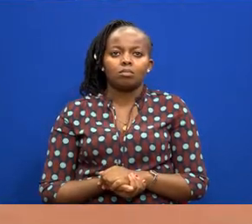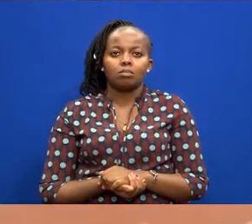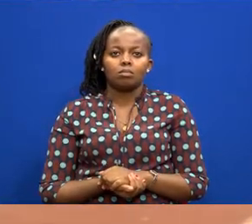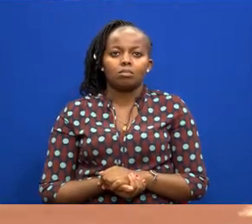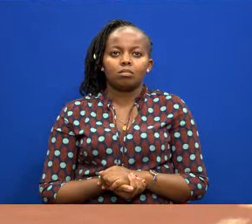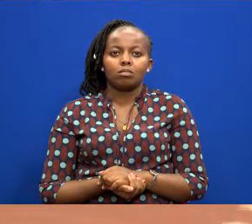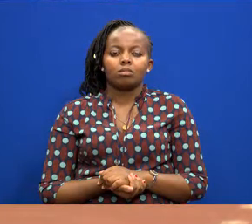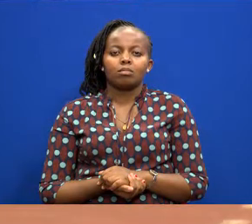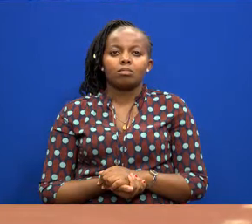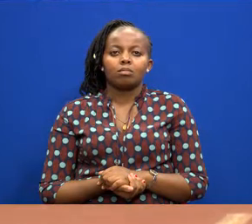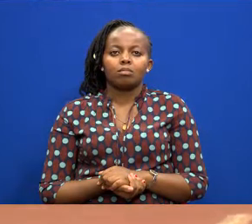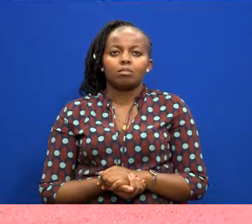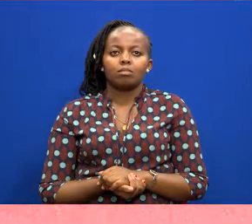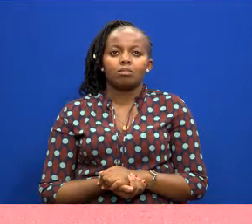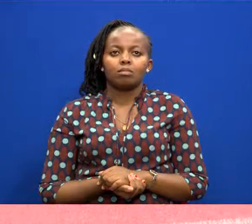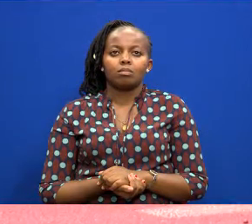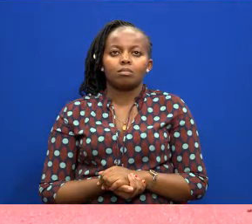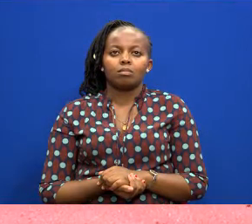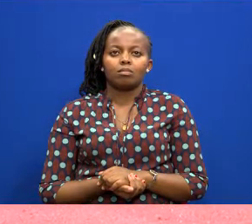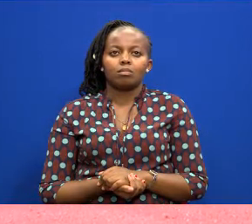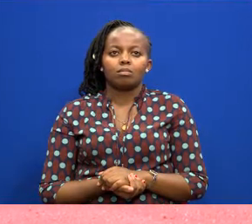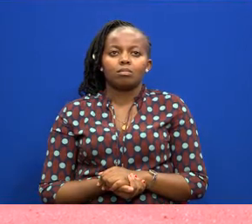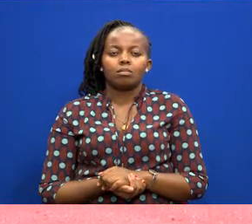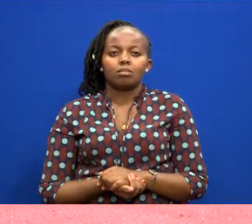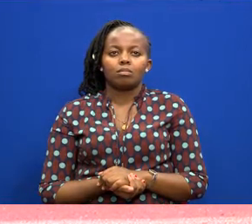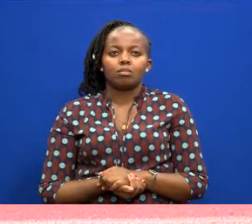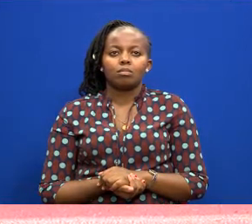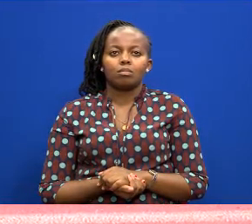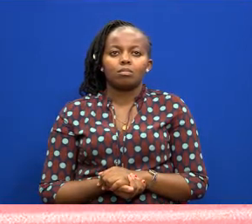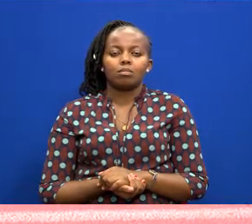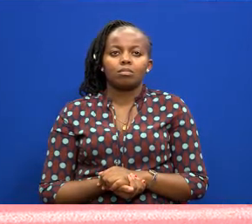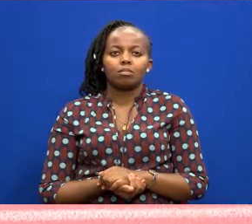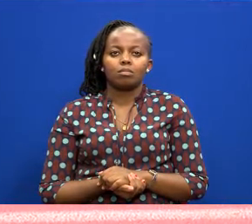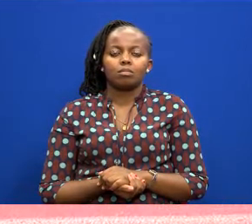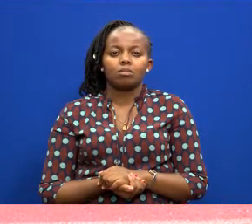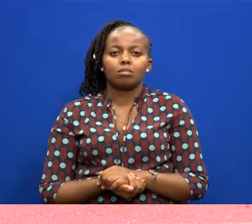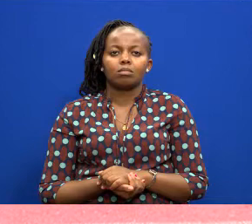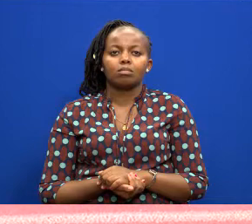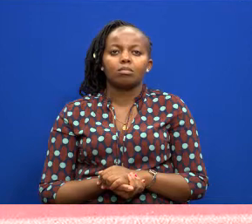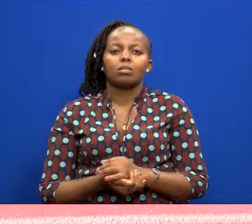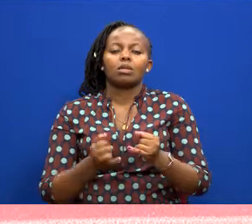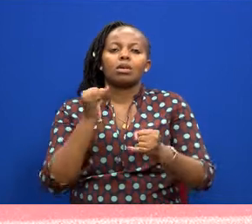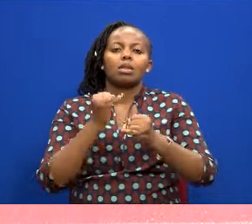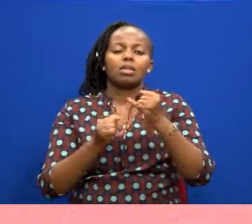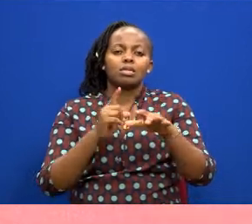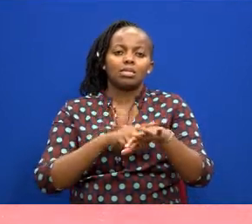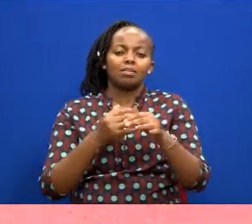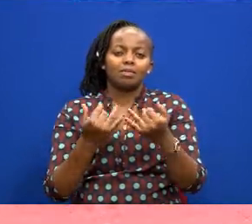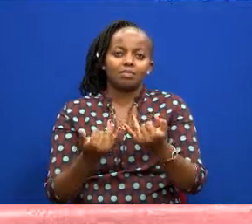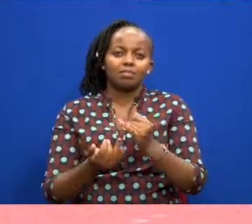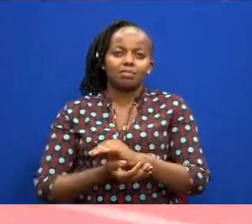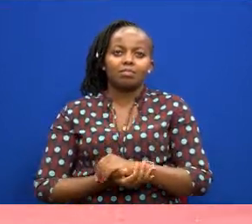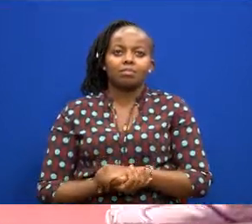Hands to the back. George, hands to the back a bit. Good. Up and last time.